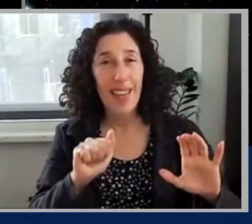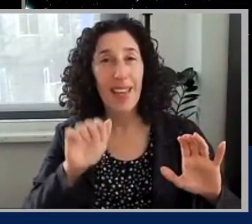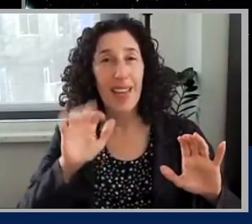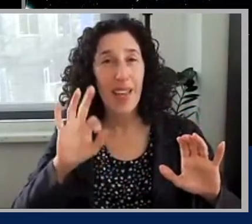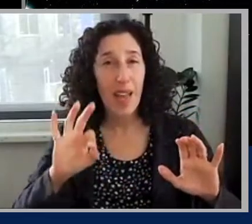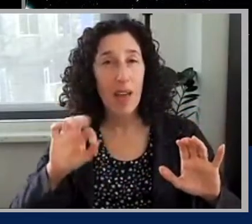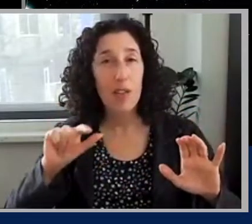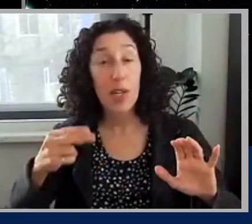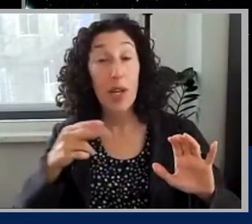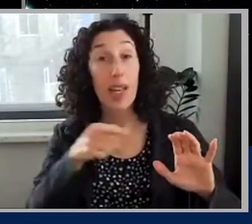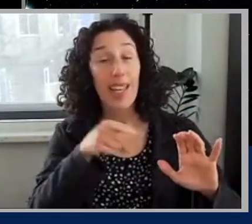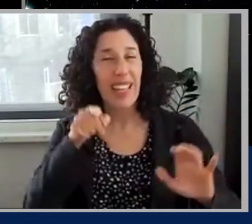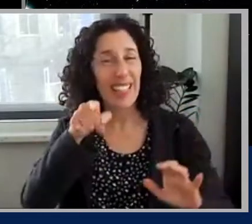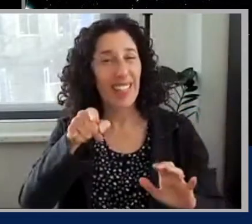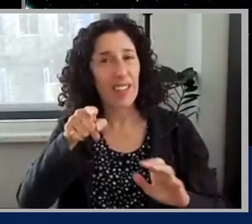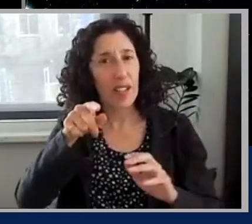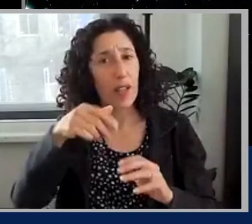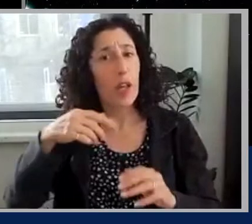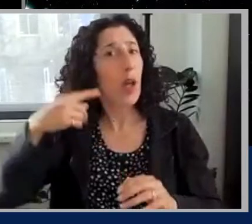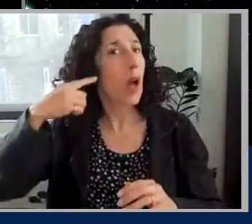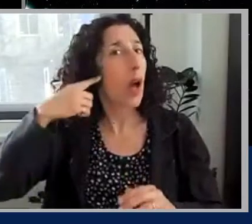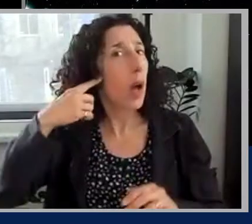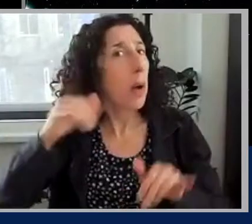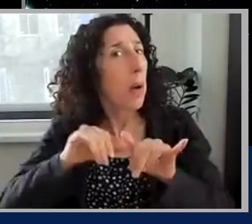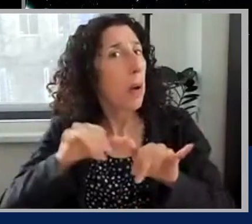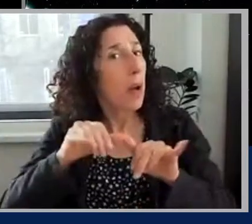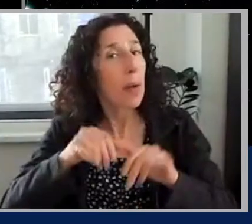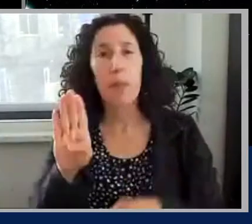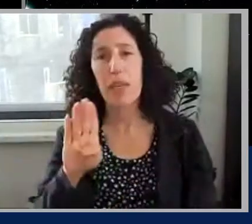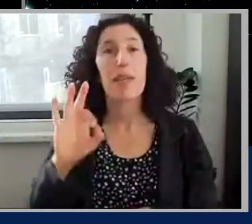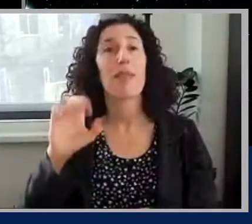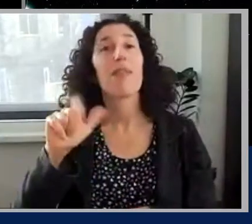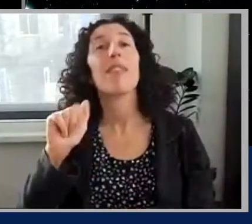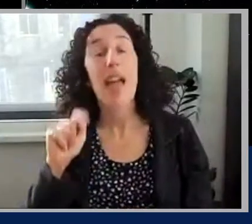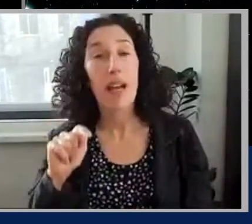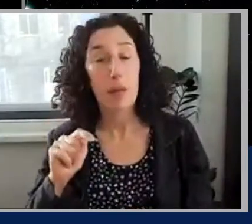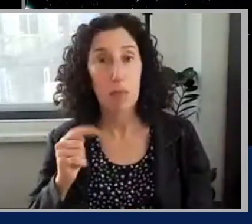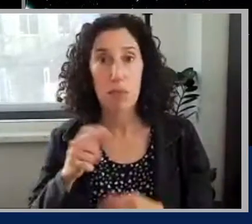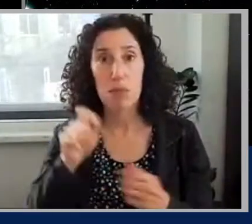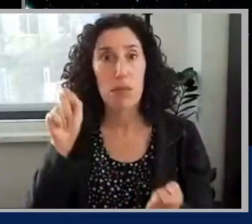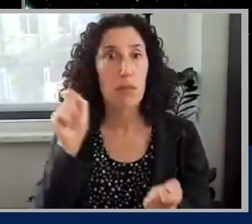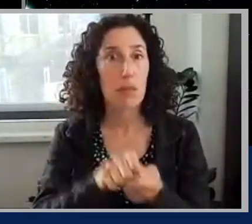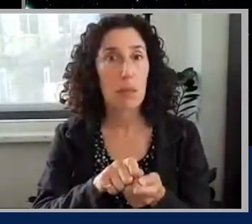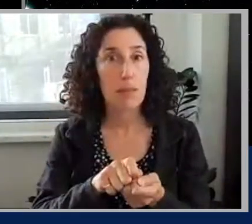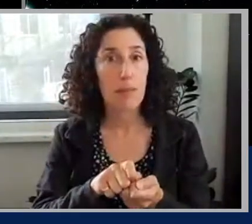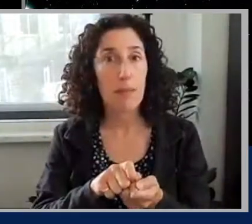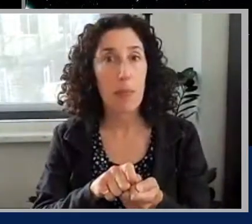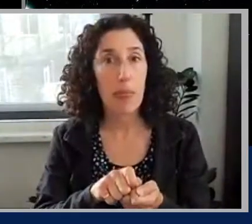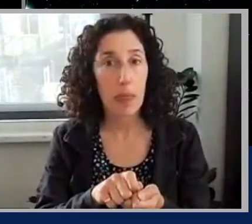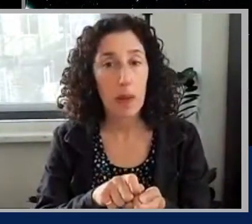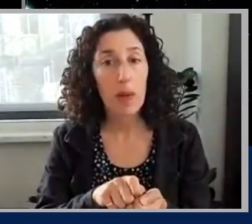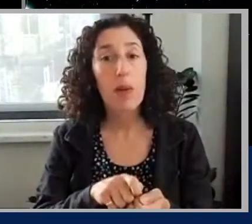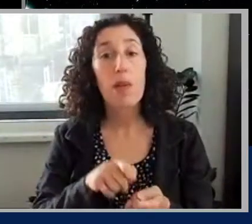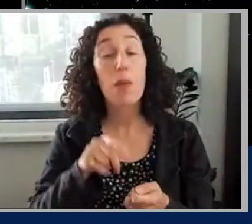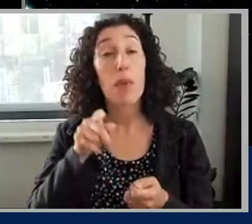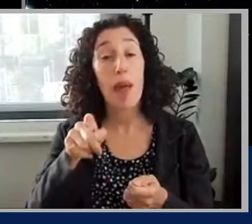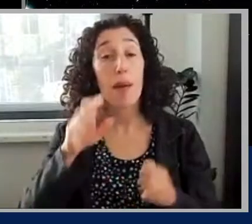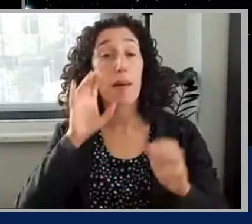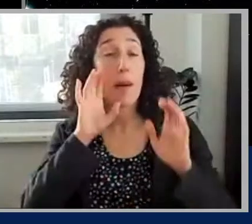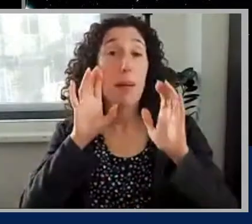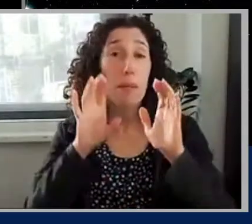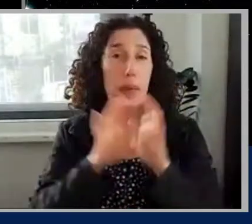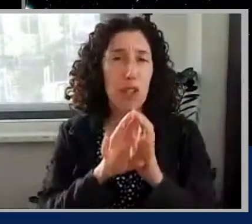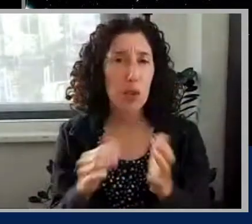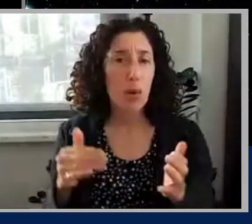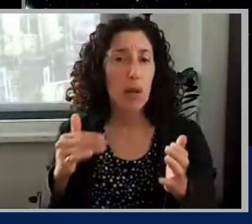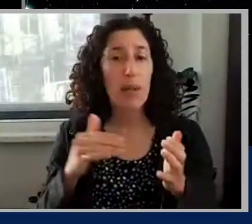hole is having like a true, opera moment out there, but the sound is so low, humans